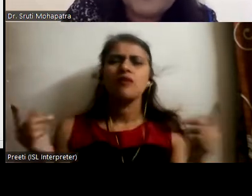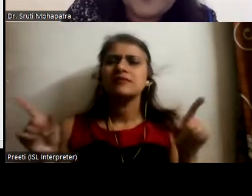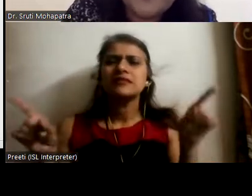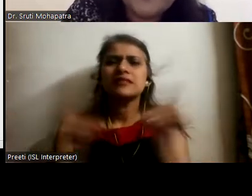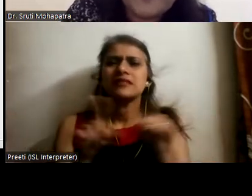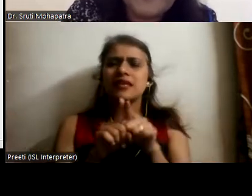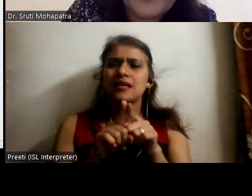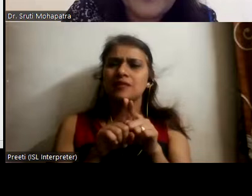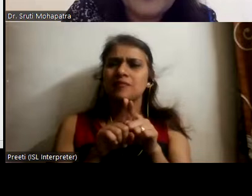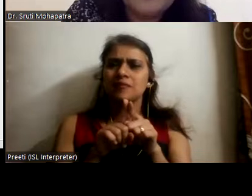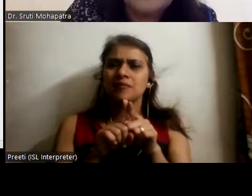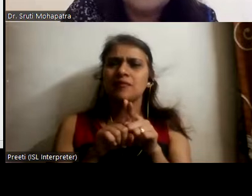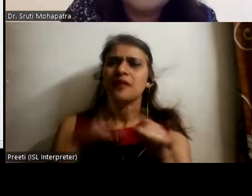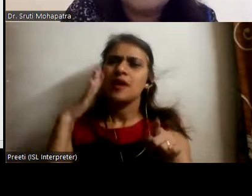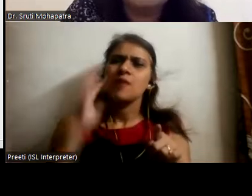have